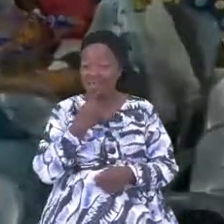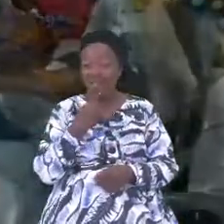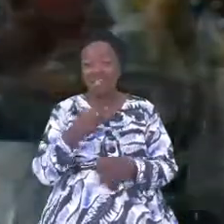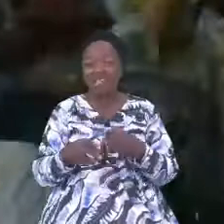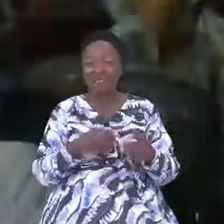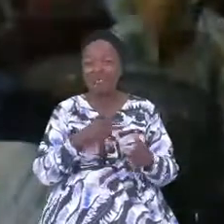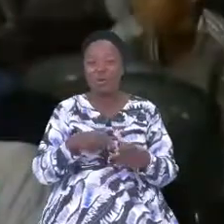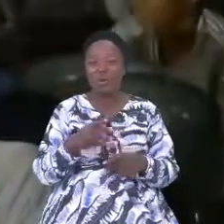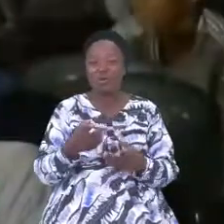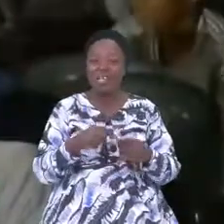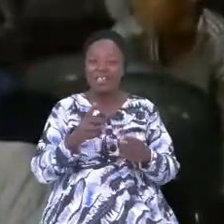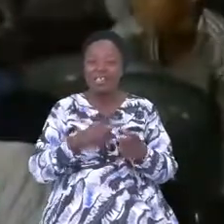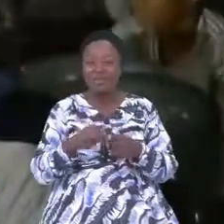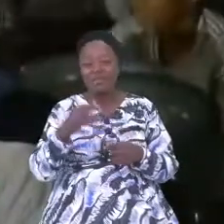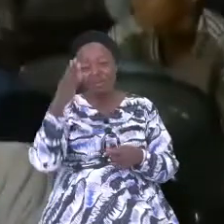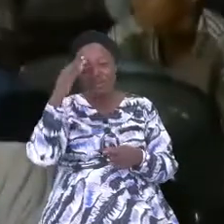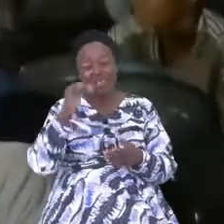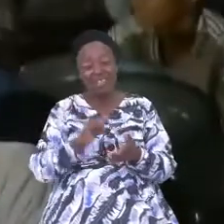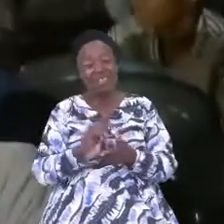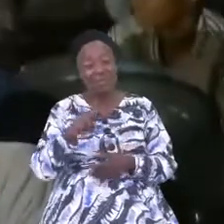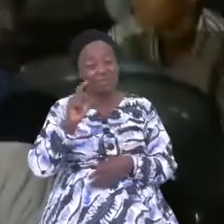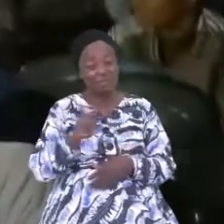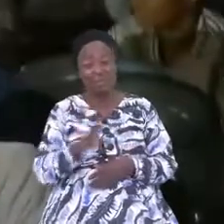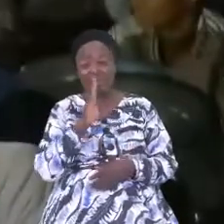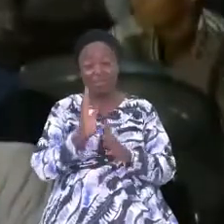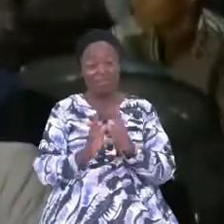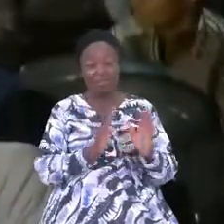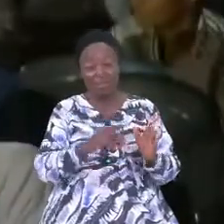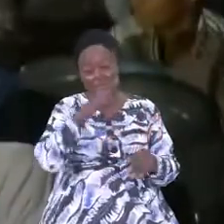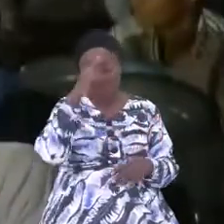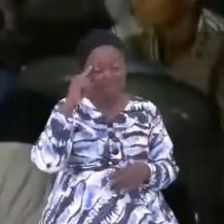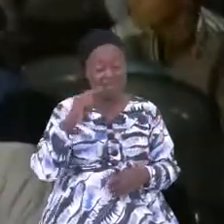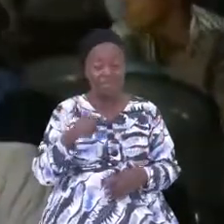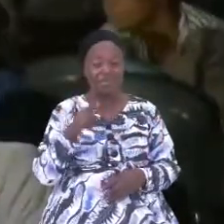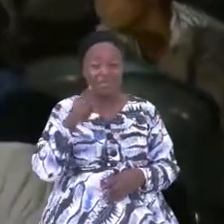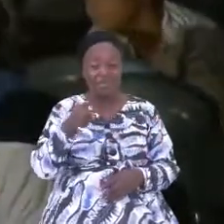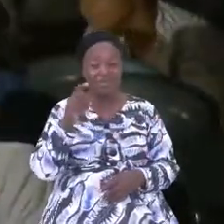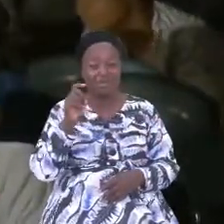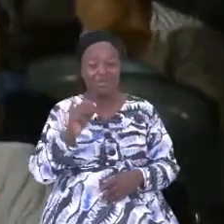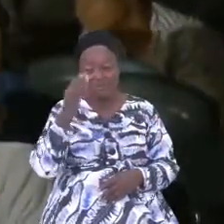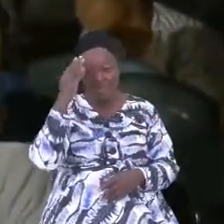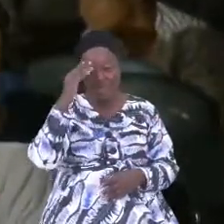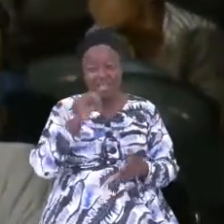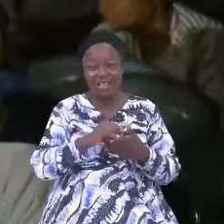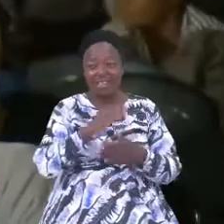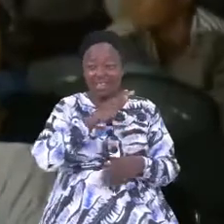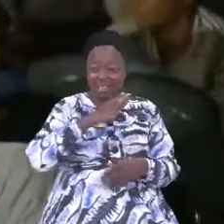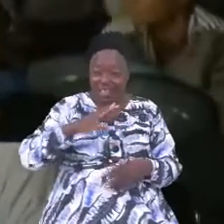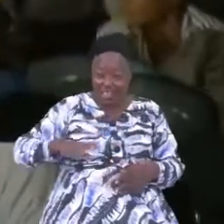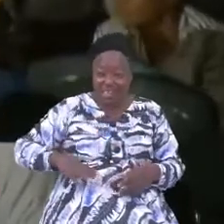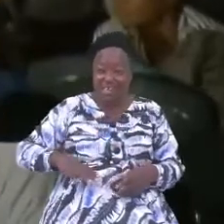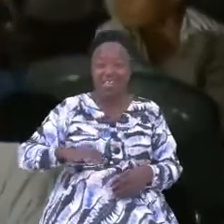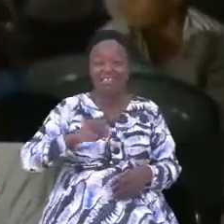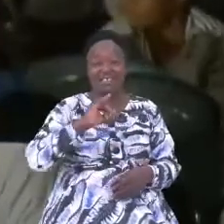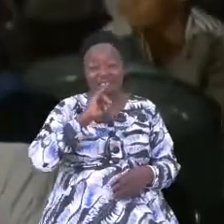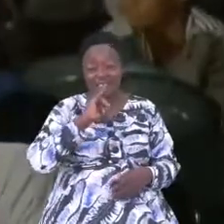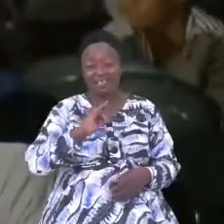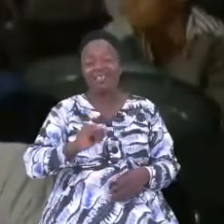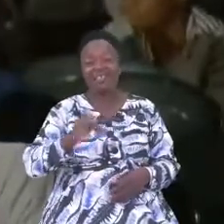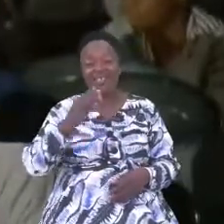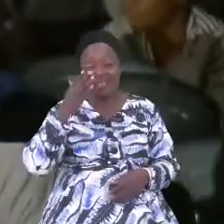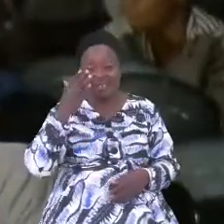done. We're set now. Get ready. Your miracle is